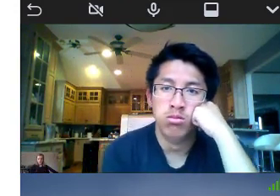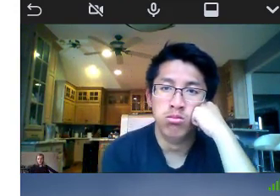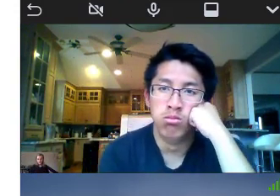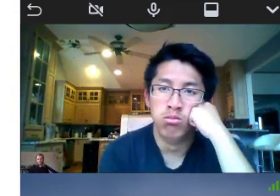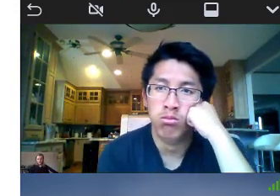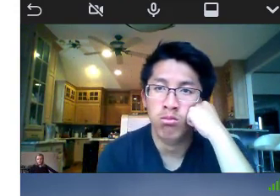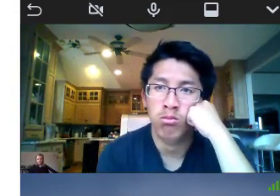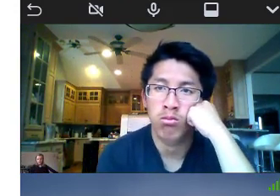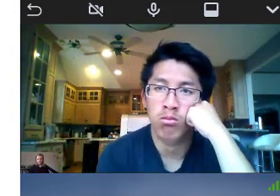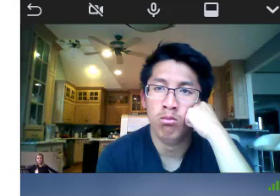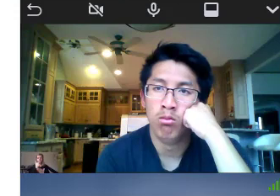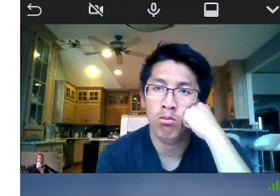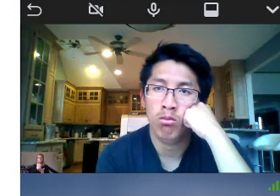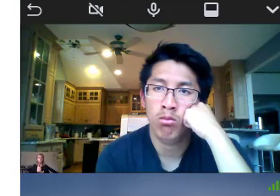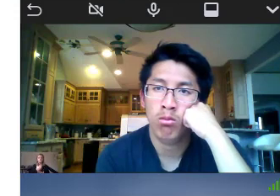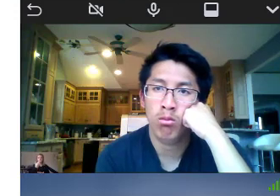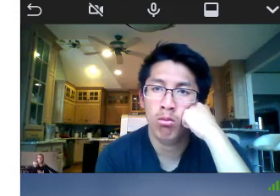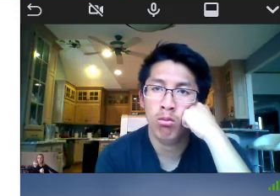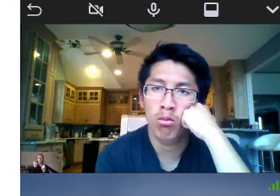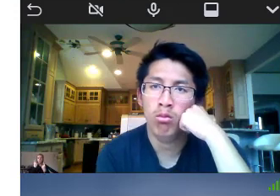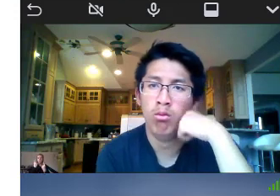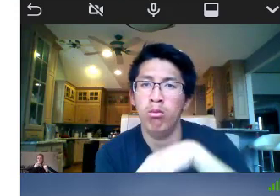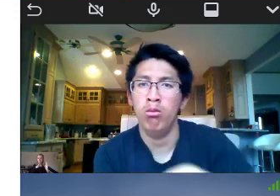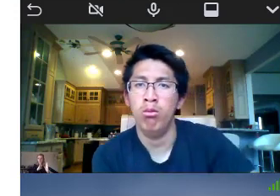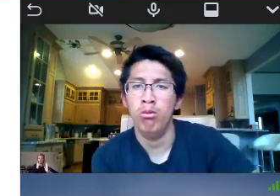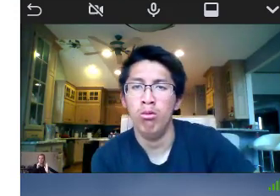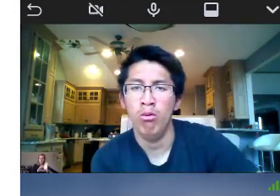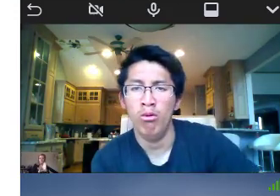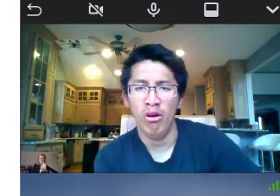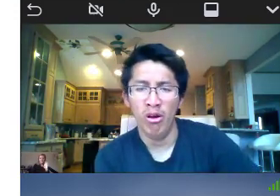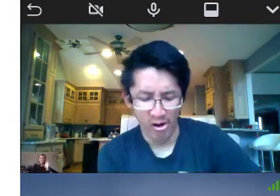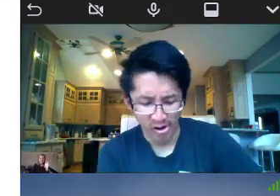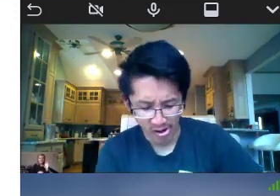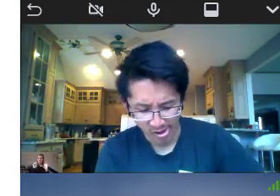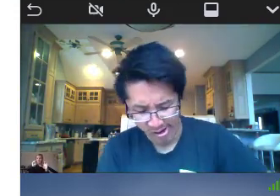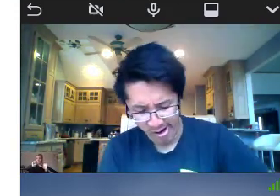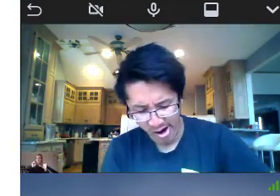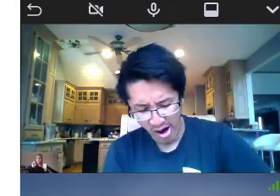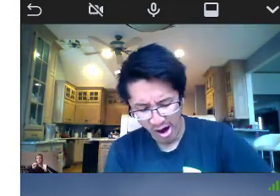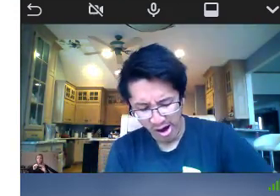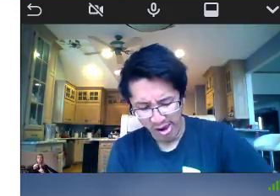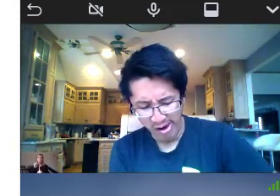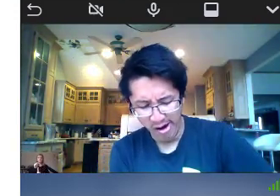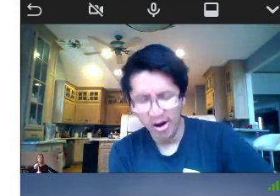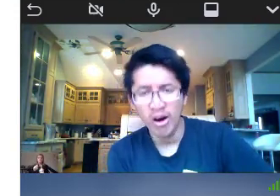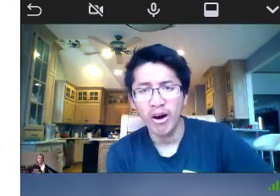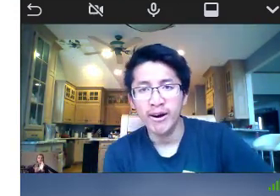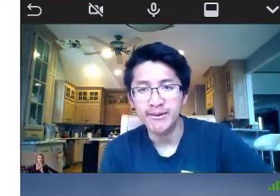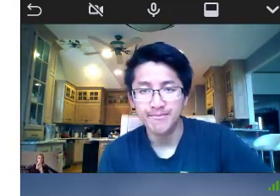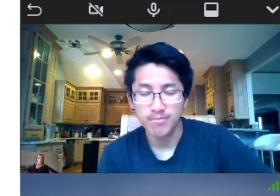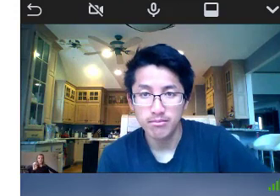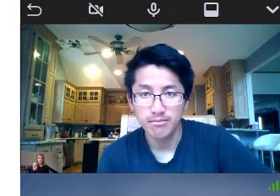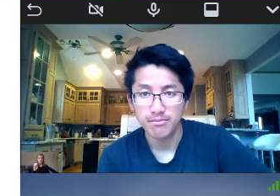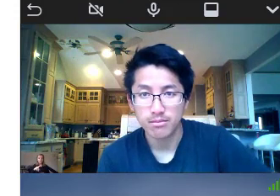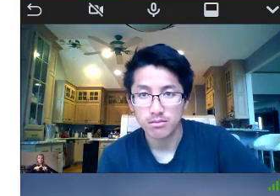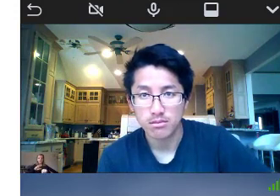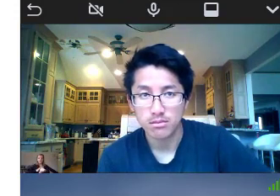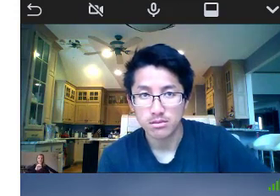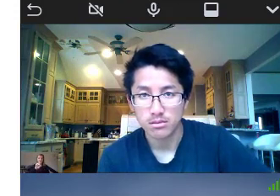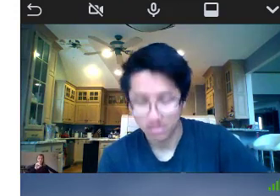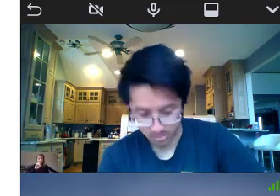C and M. So here again, so we'd find the Reynolds number based on D in this problem, where D is given in this